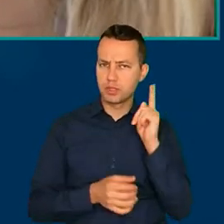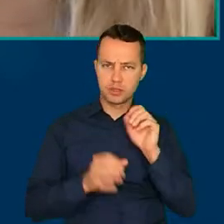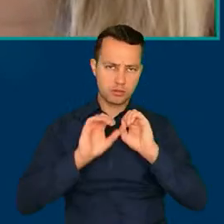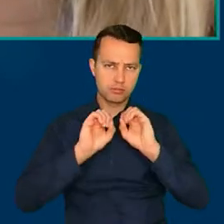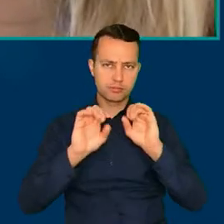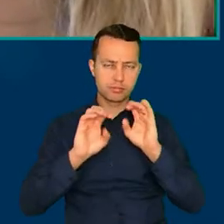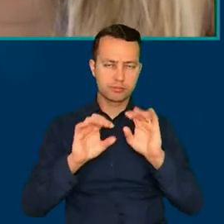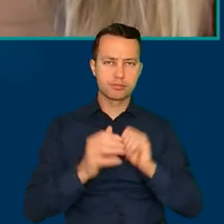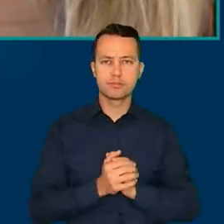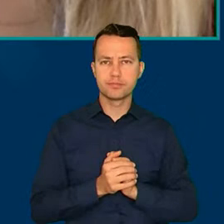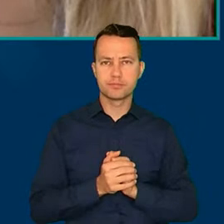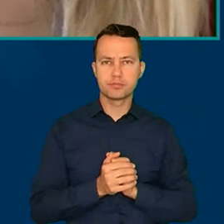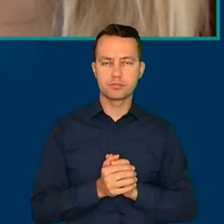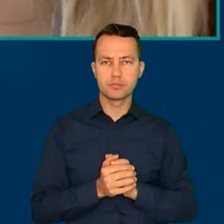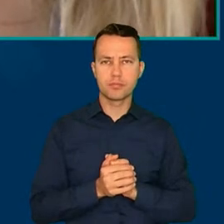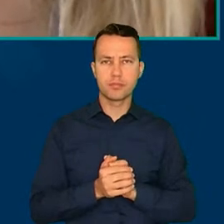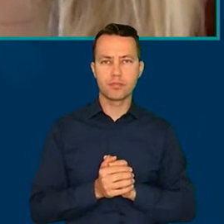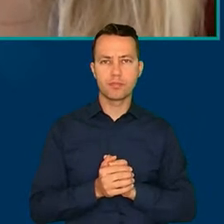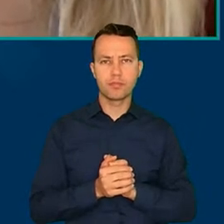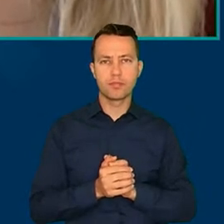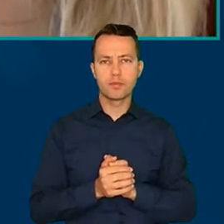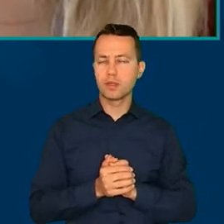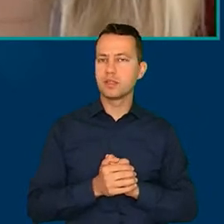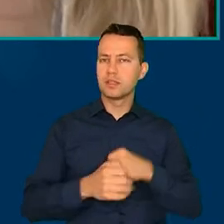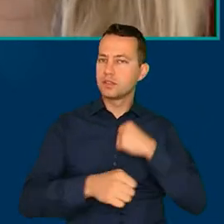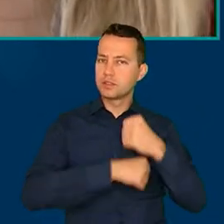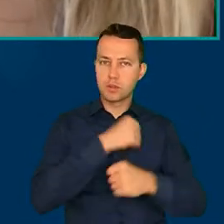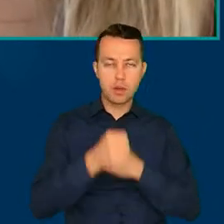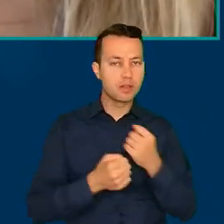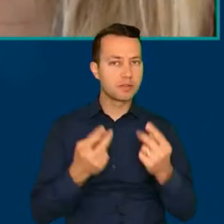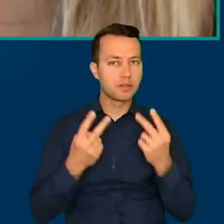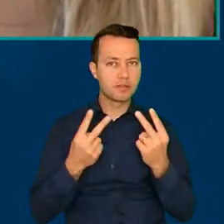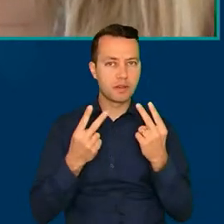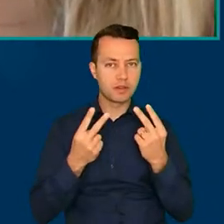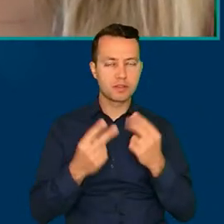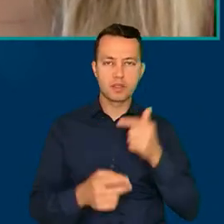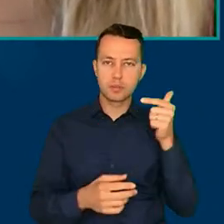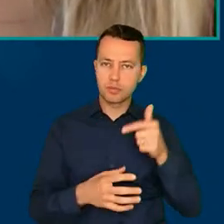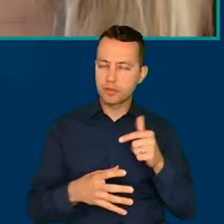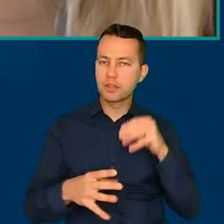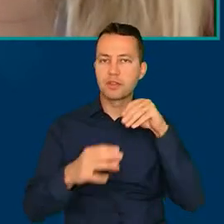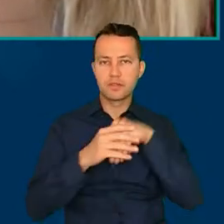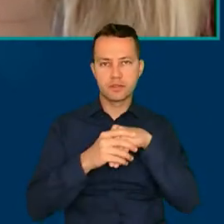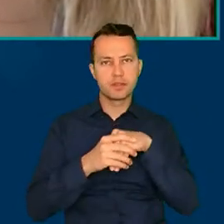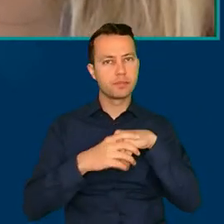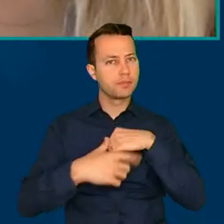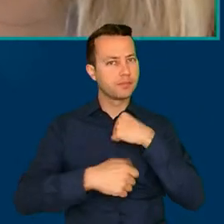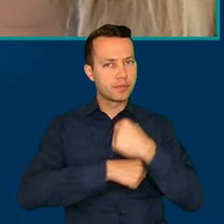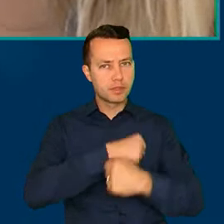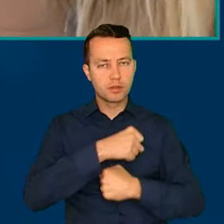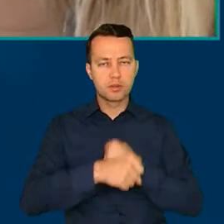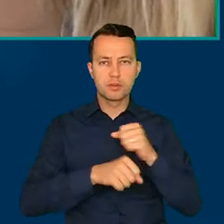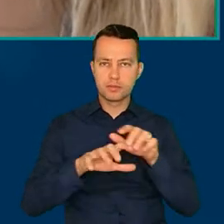approach. Maybe I could just add a little more detail in terms of practically what does this look like. We mentioned the need to introduce policies